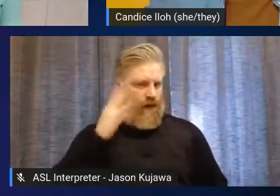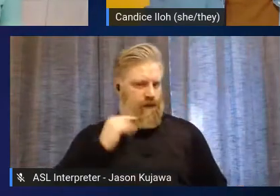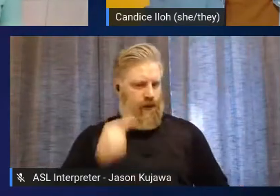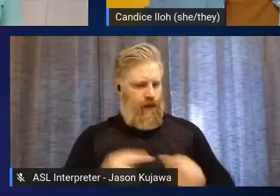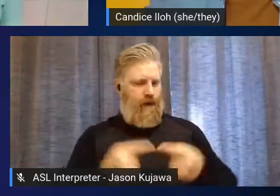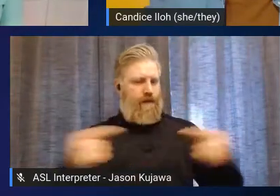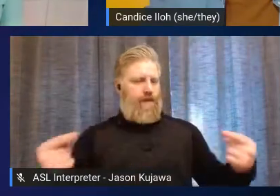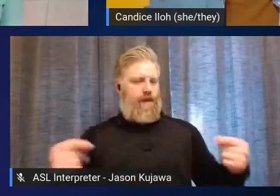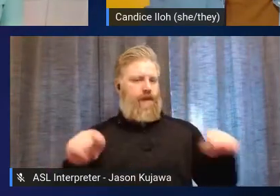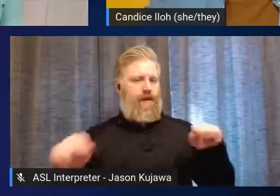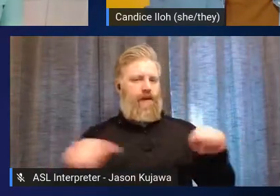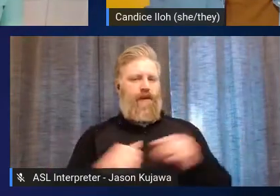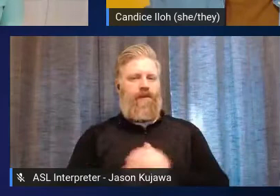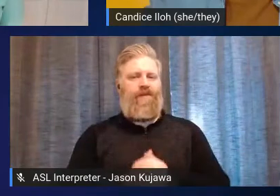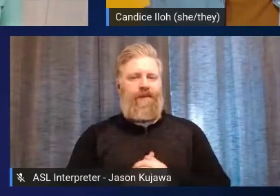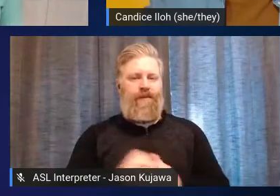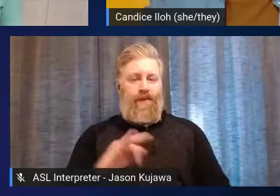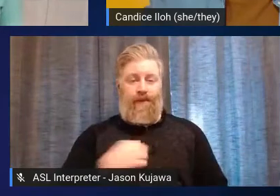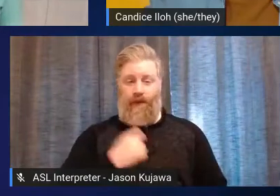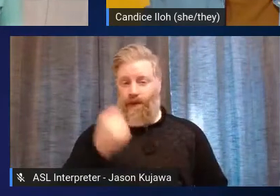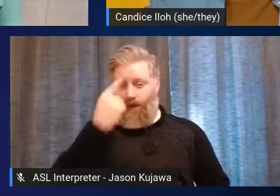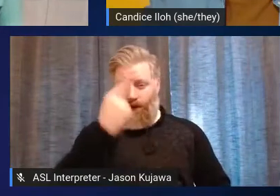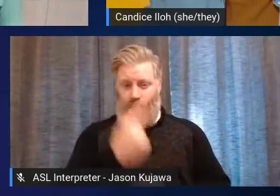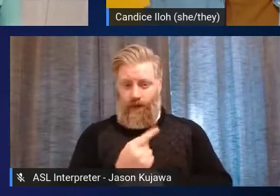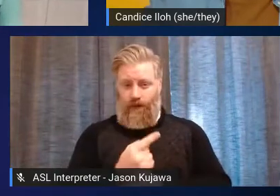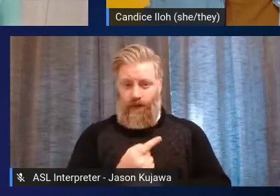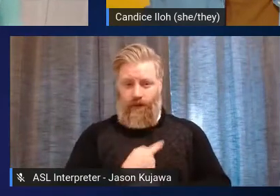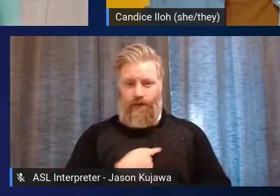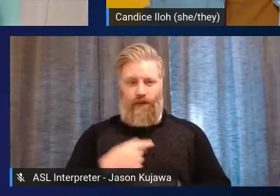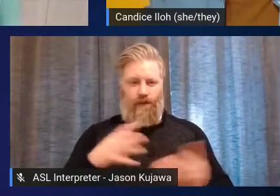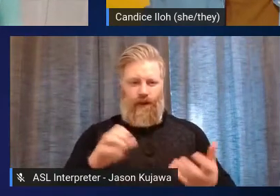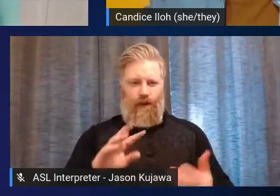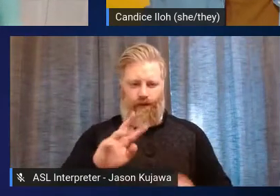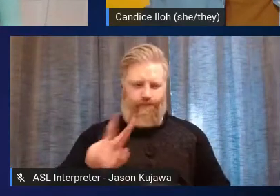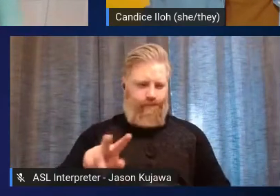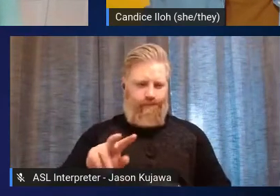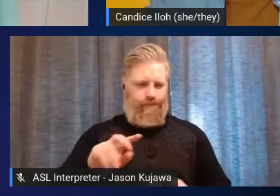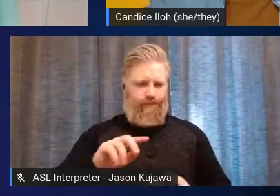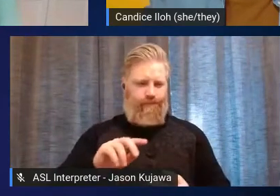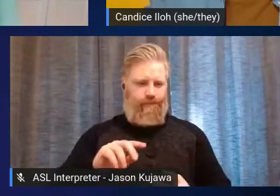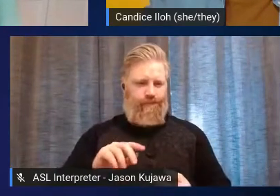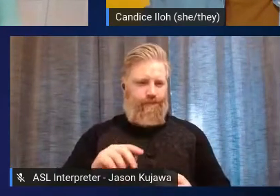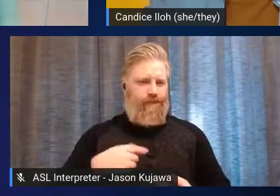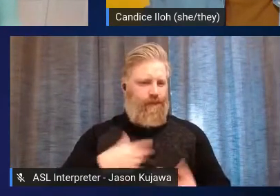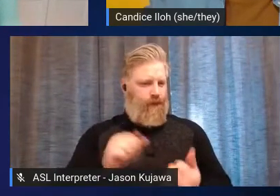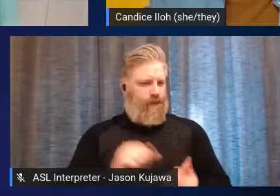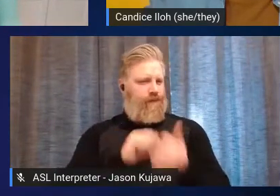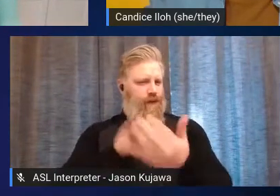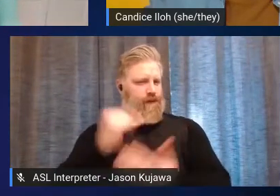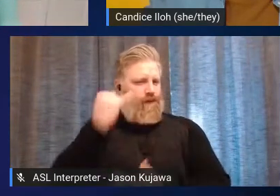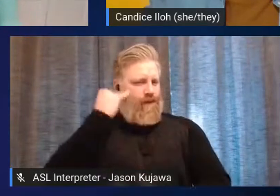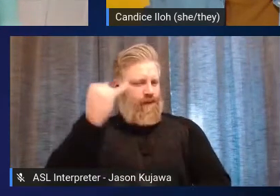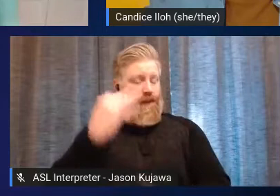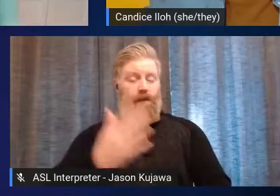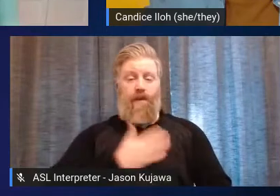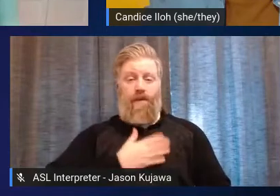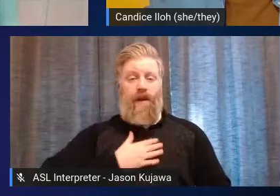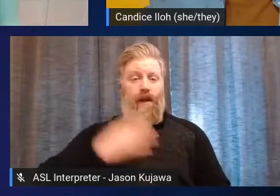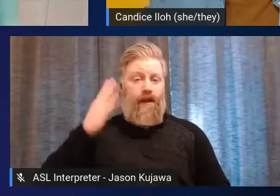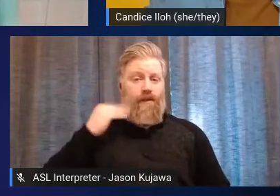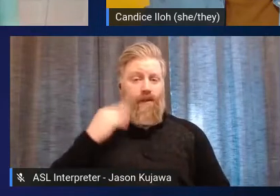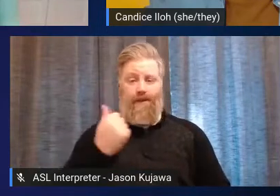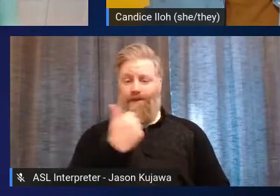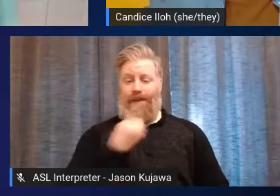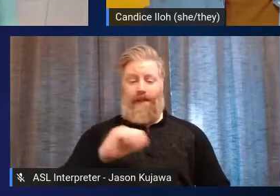opposites. And if I'm understanding correctly, I want to flip that idea on its head, because in my experience, any act